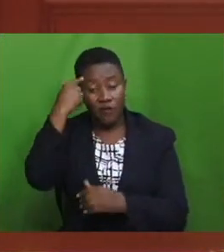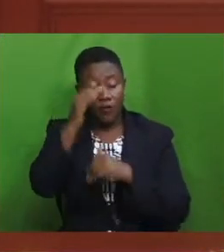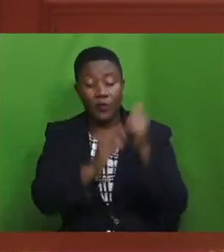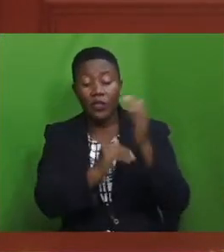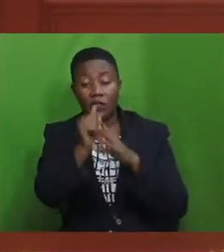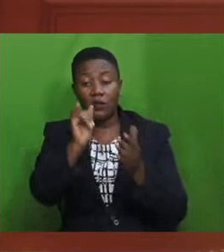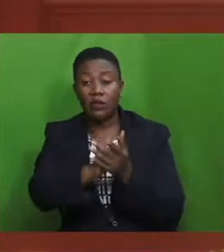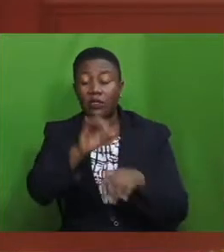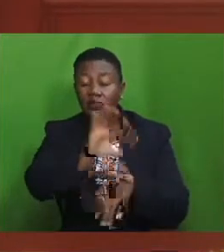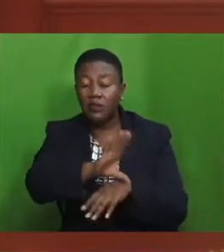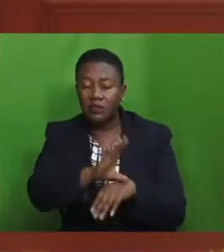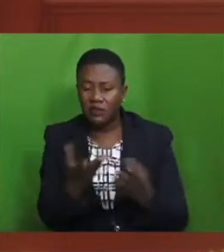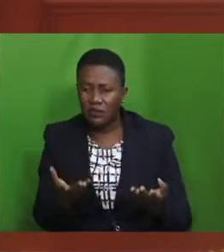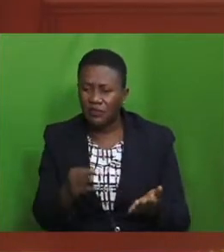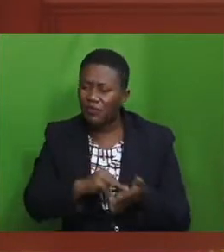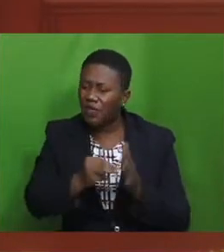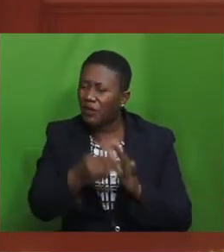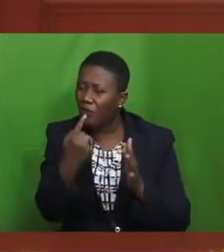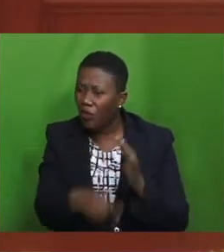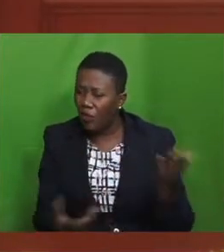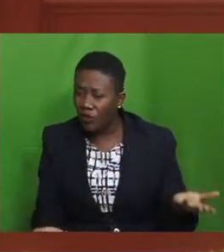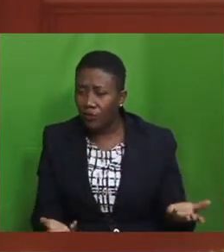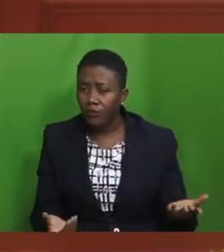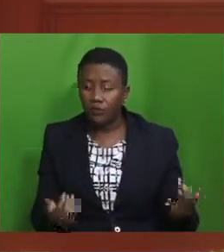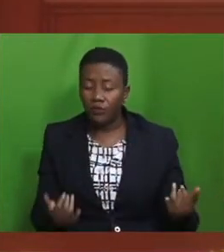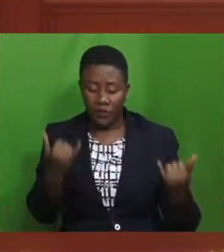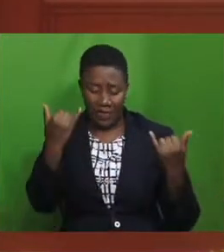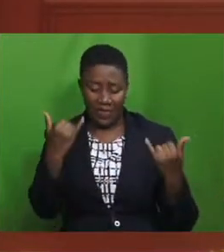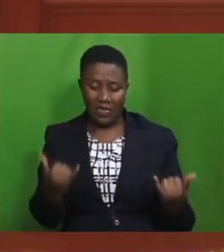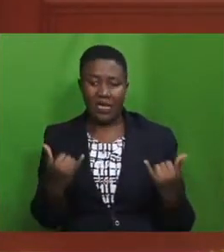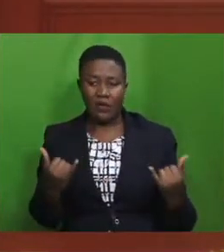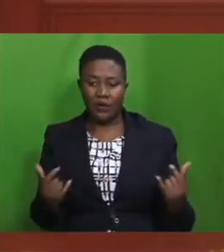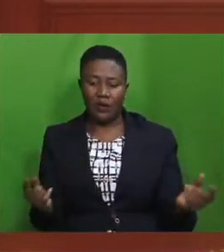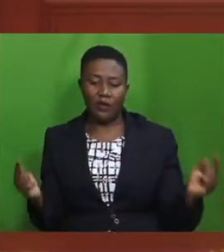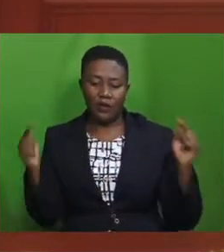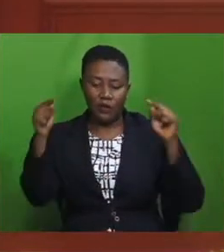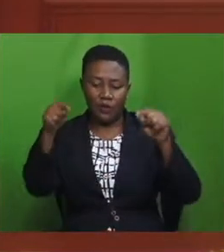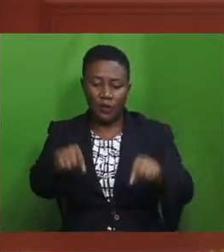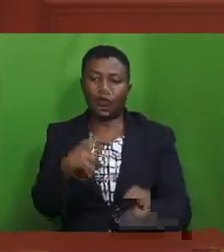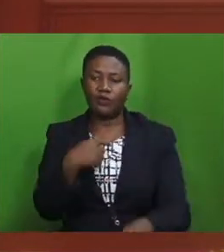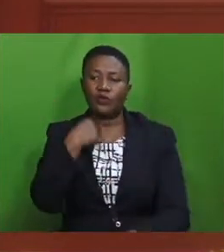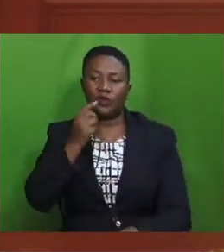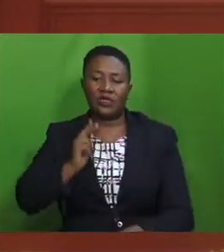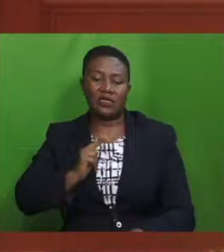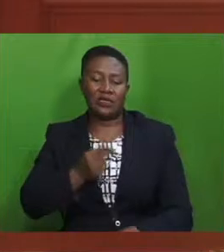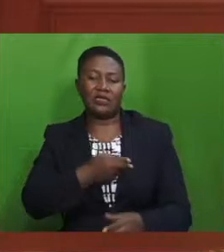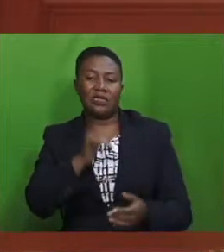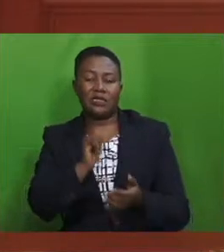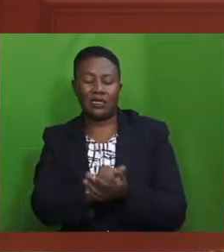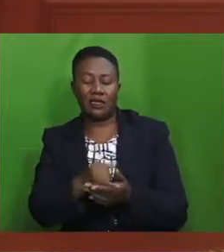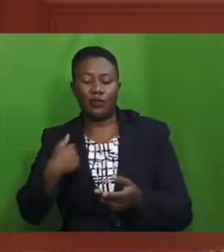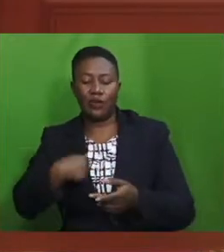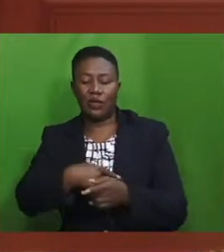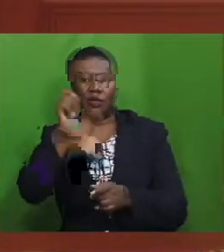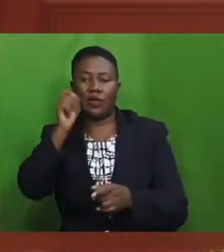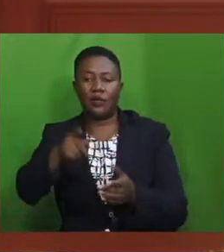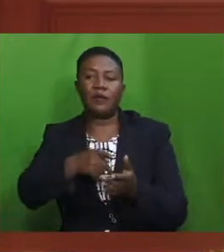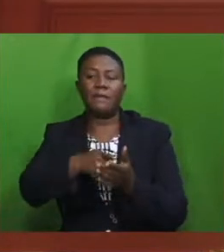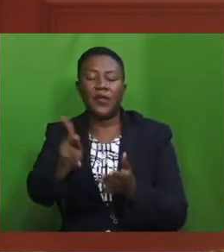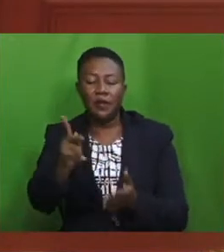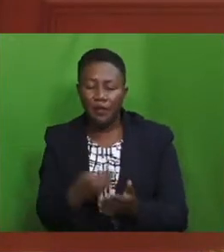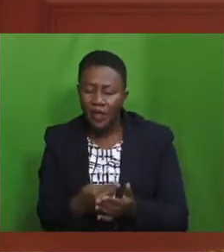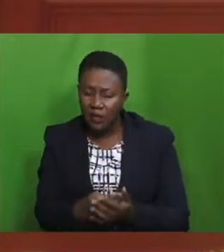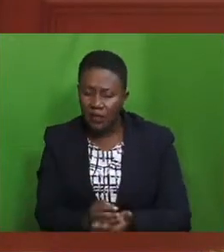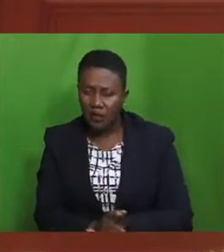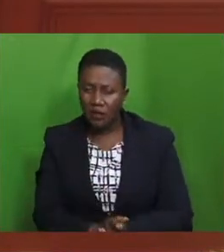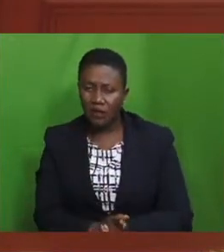justification for it legally? But now you can come through the informal process of tax and then get it done. Mr.